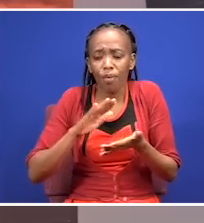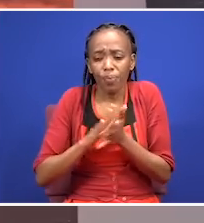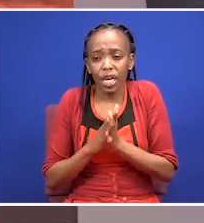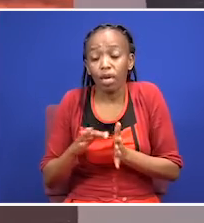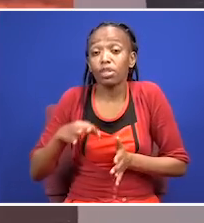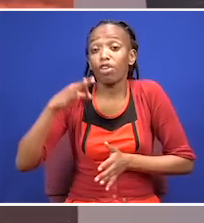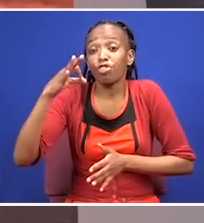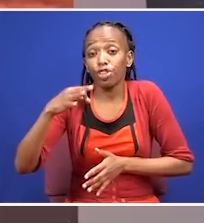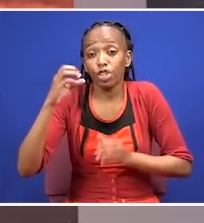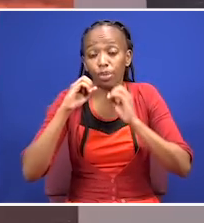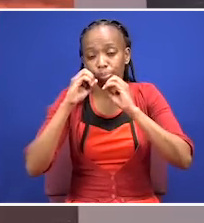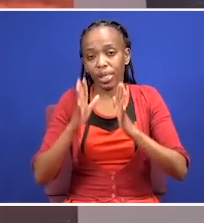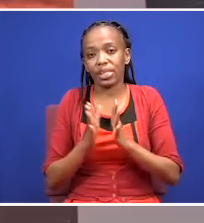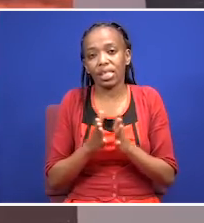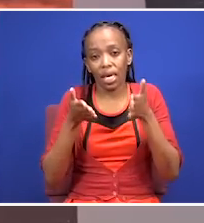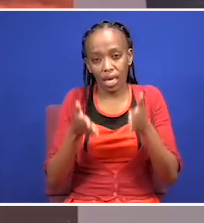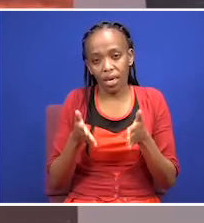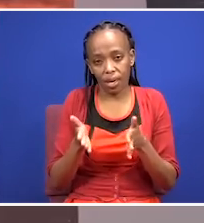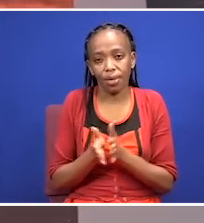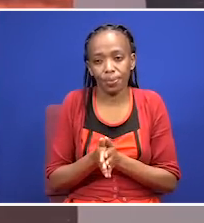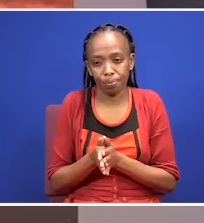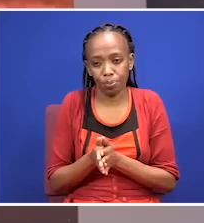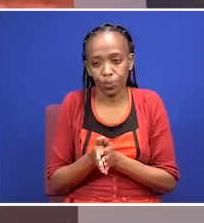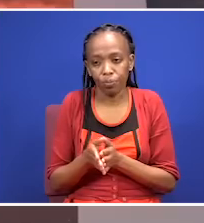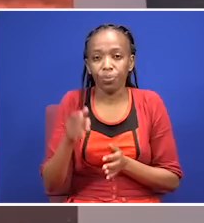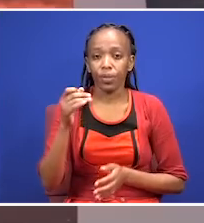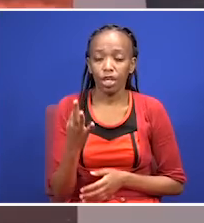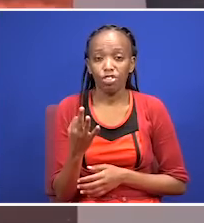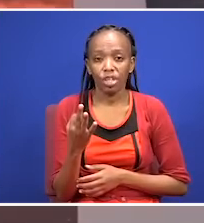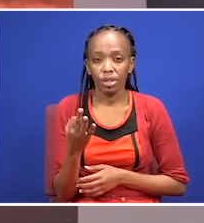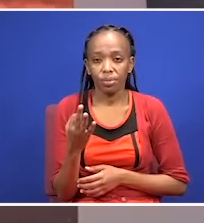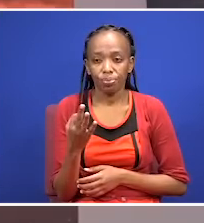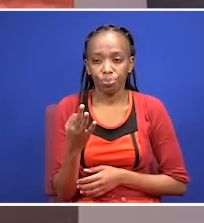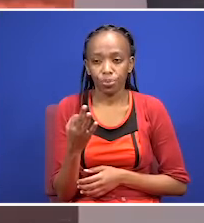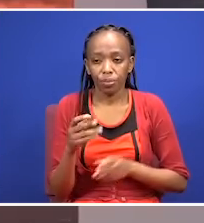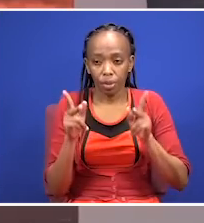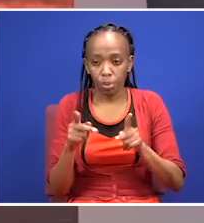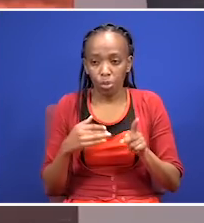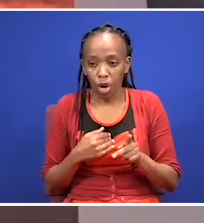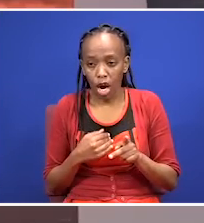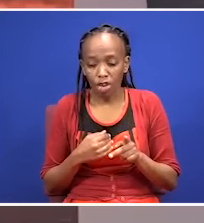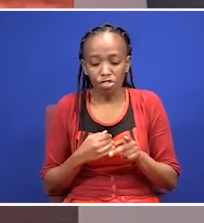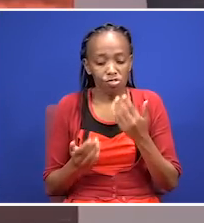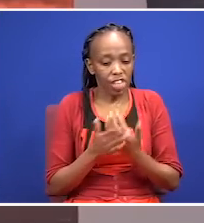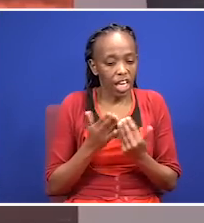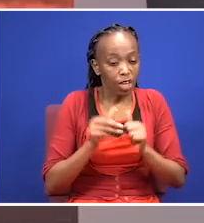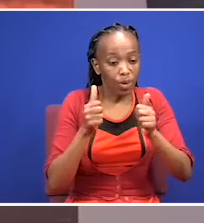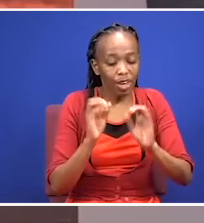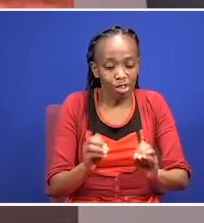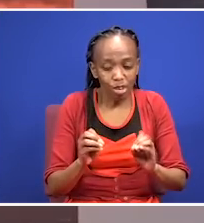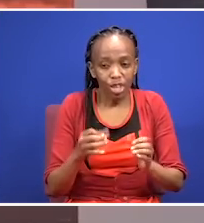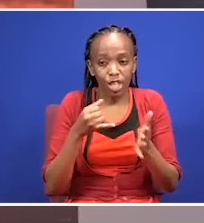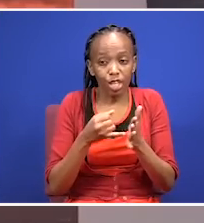potential blessing and therefore if people have not treated you well